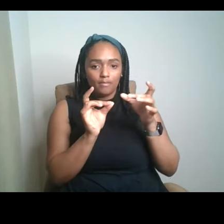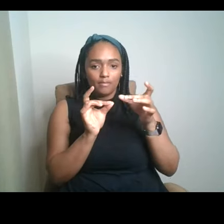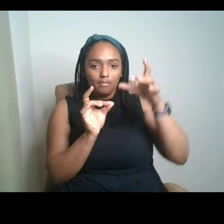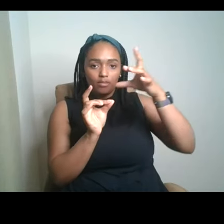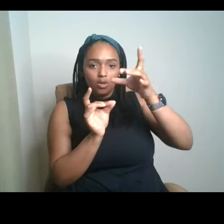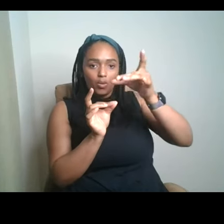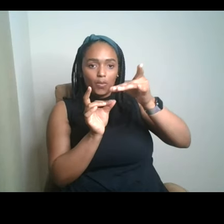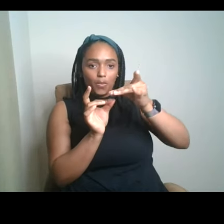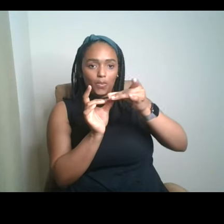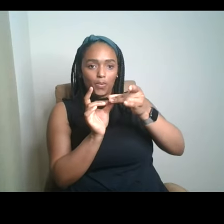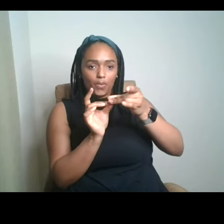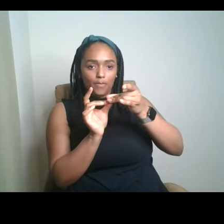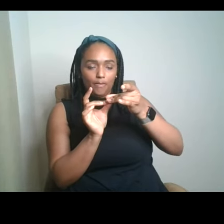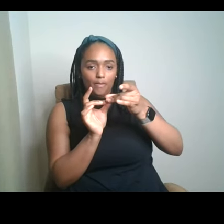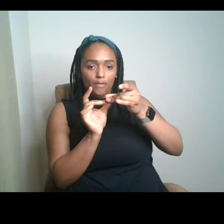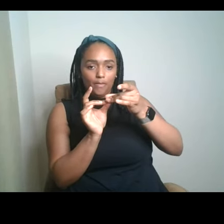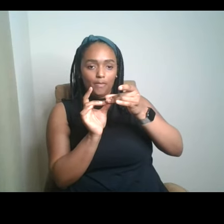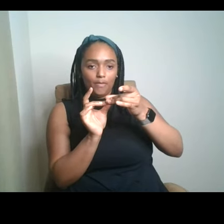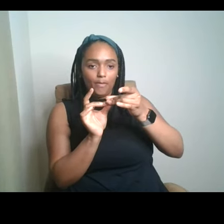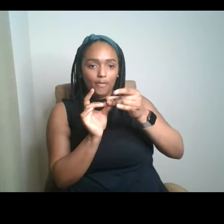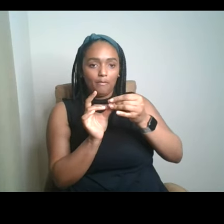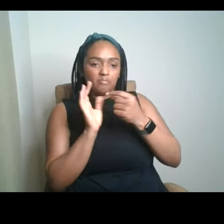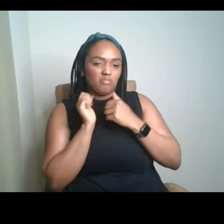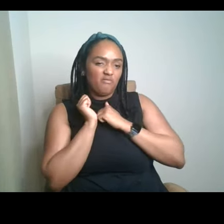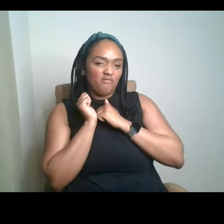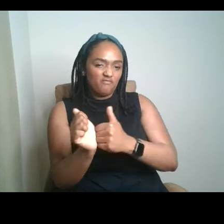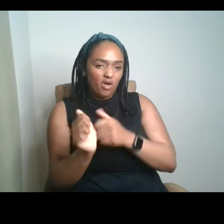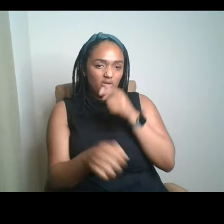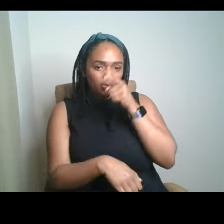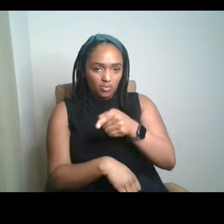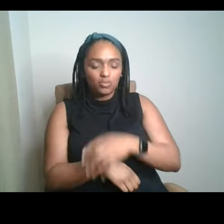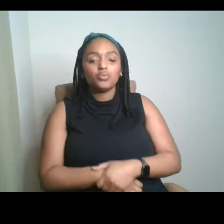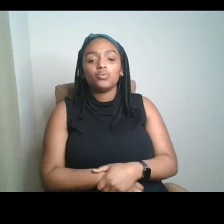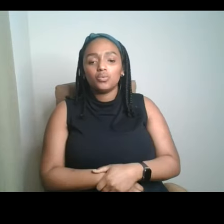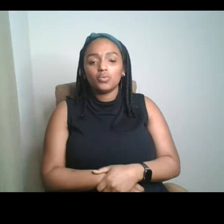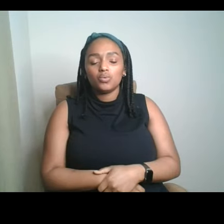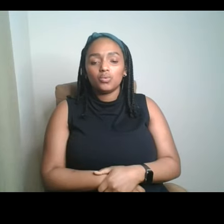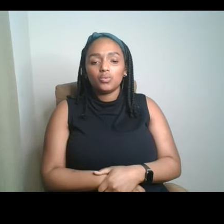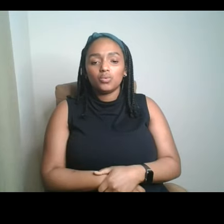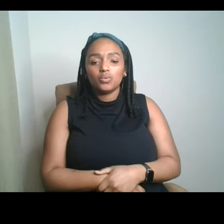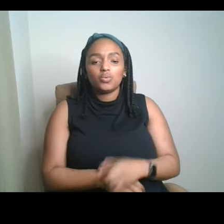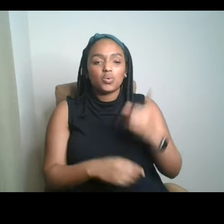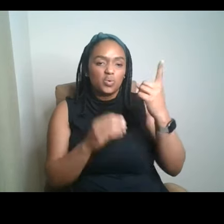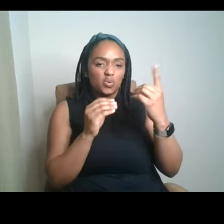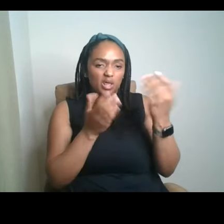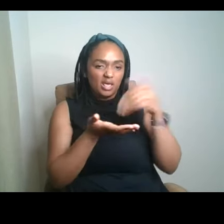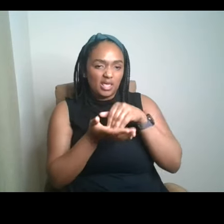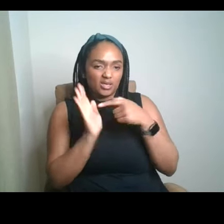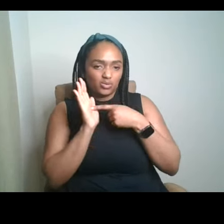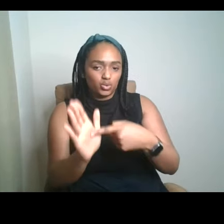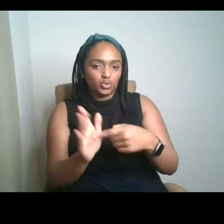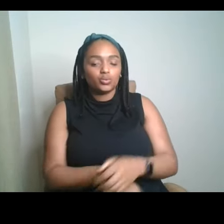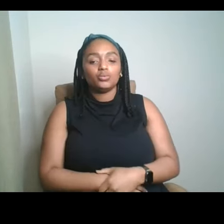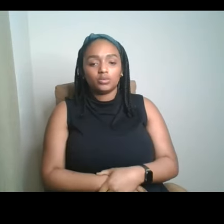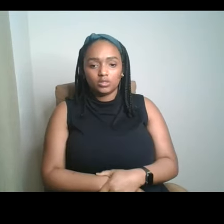then like that. And I can do that one more time. Like that and like that.